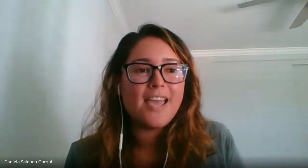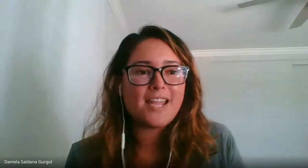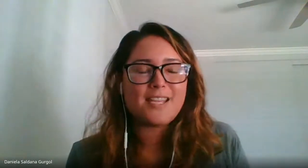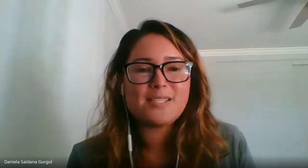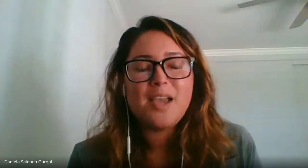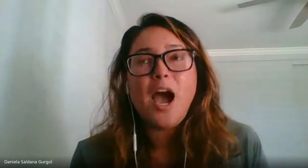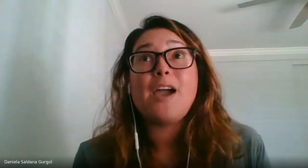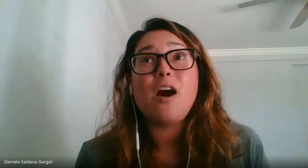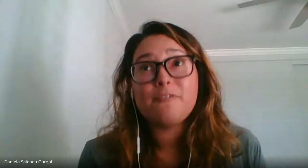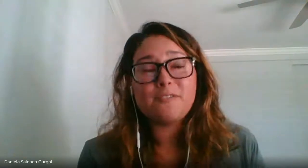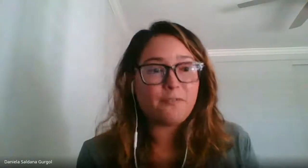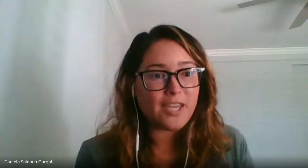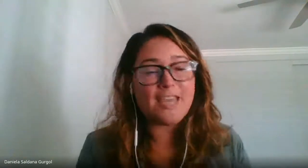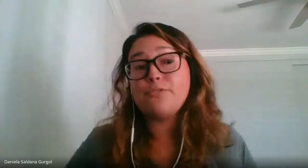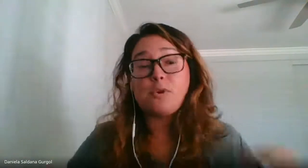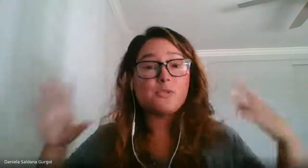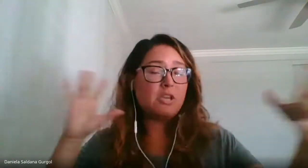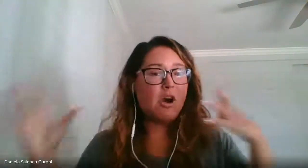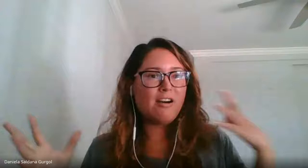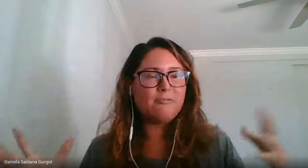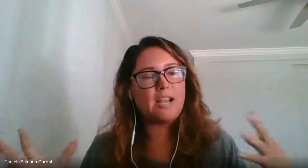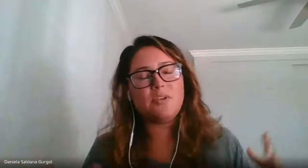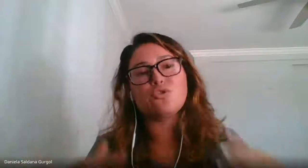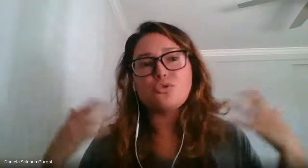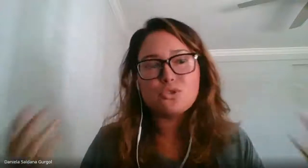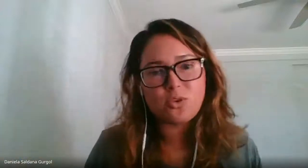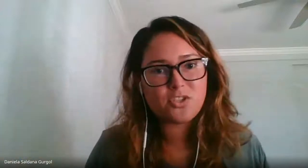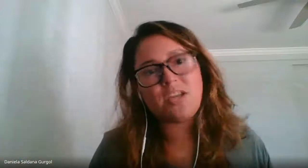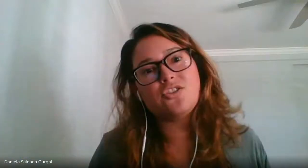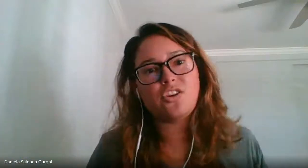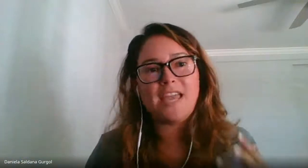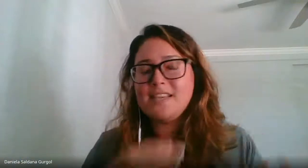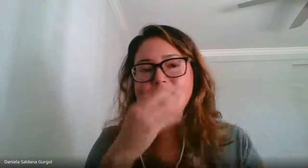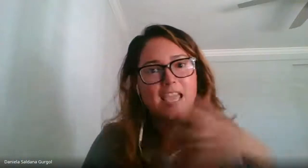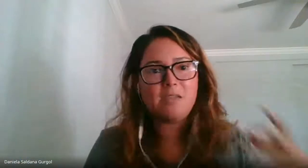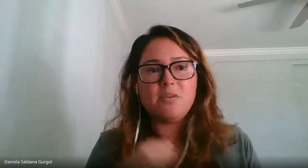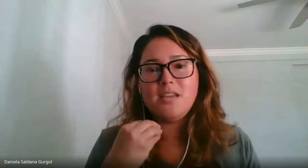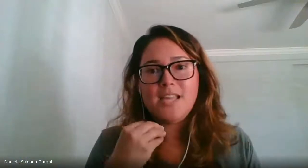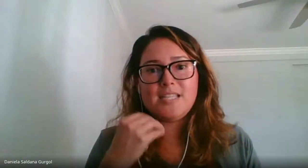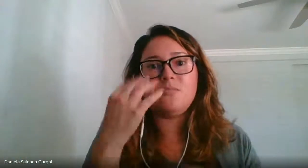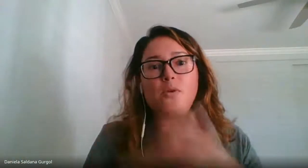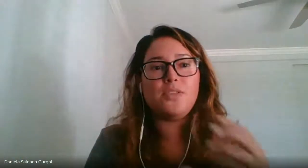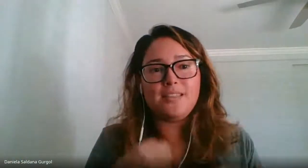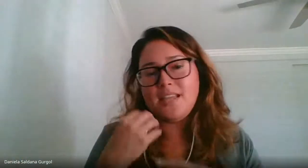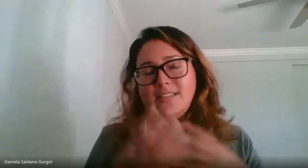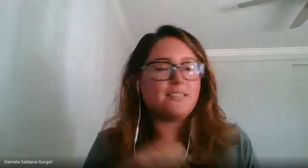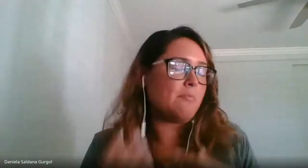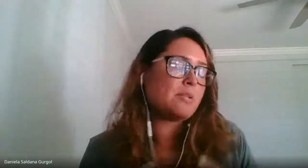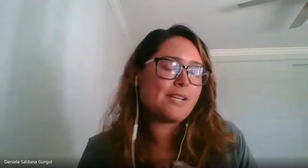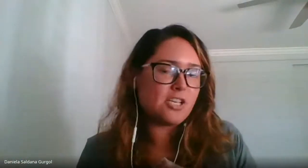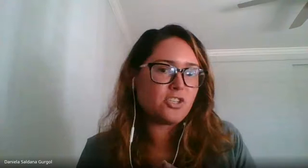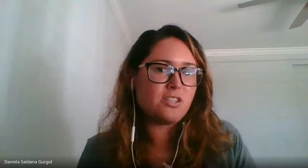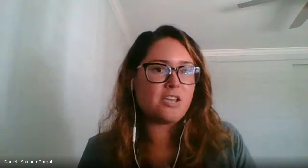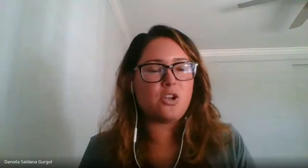ones. And I often forget, it throws me off when I'm introduced to a stranger and it's the